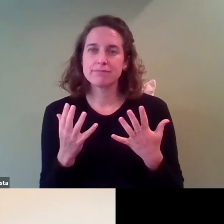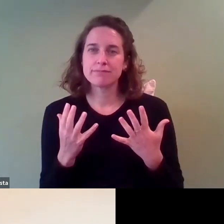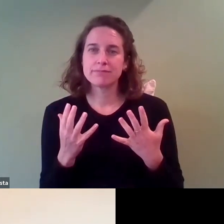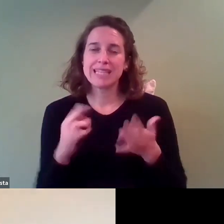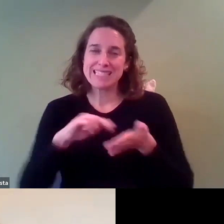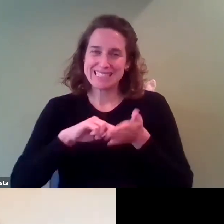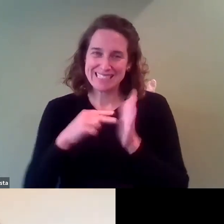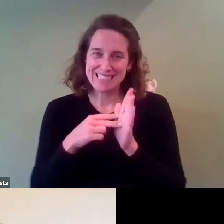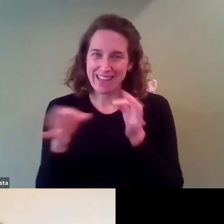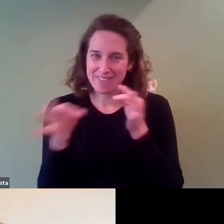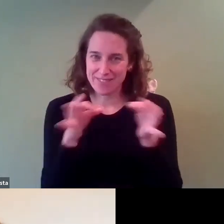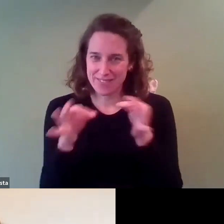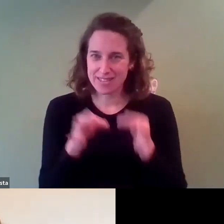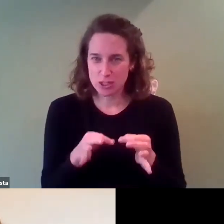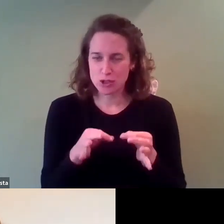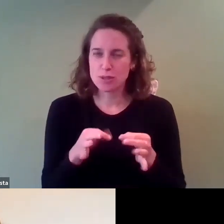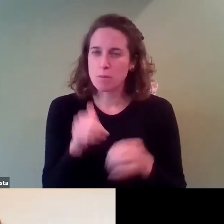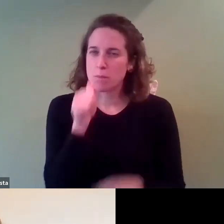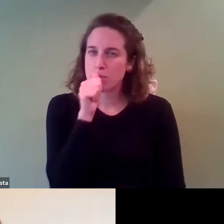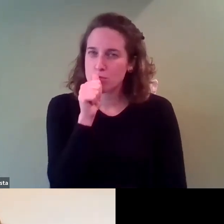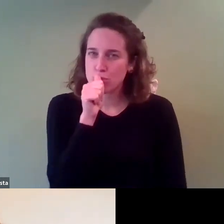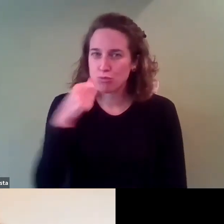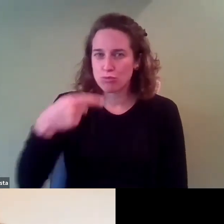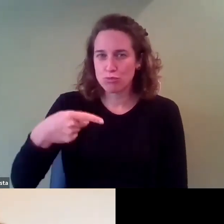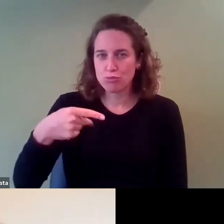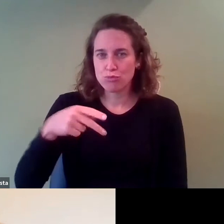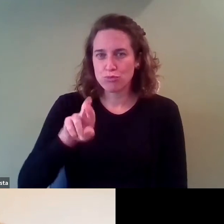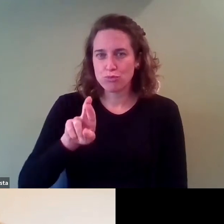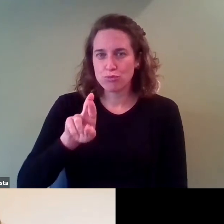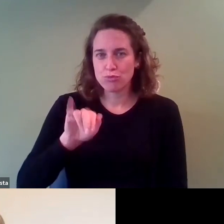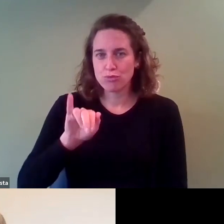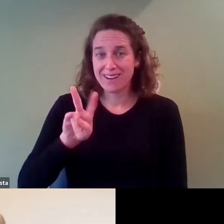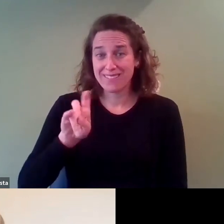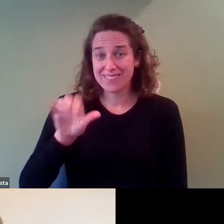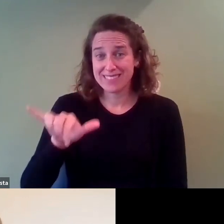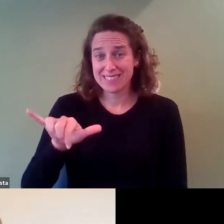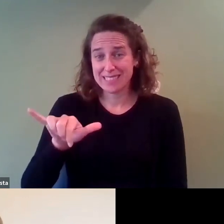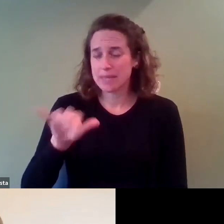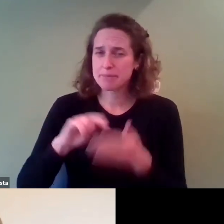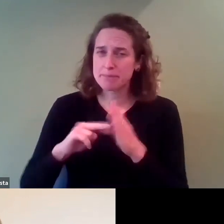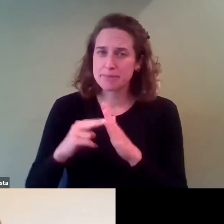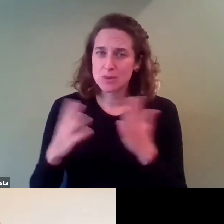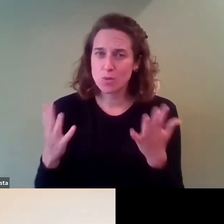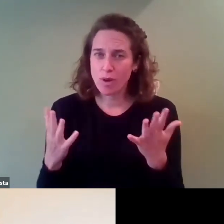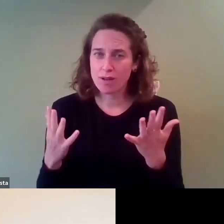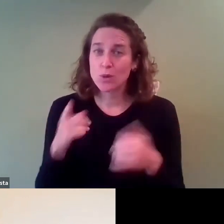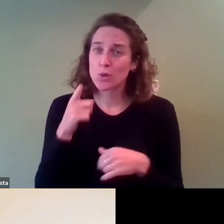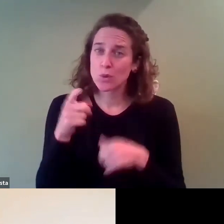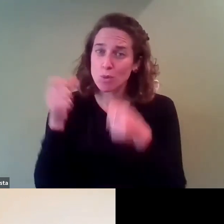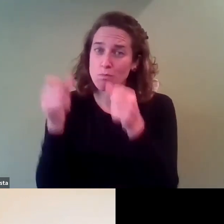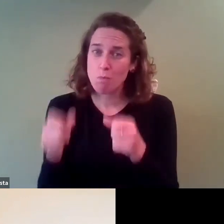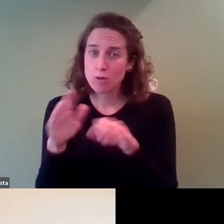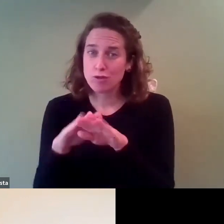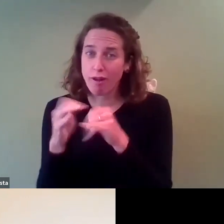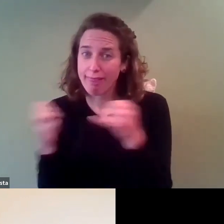definitions online of what privacy means. Where are your comfort levels about what you post online versus mine? We